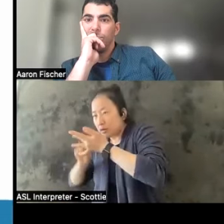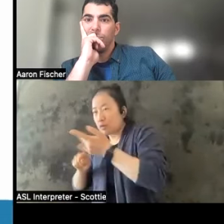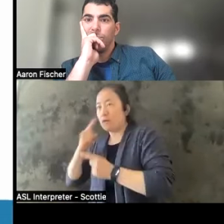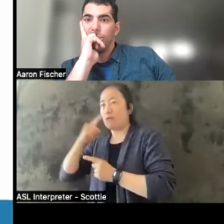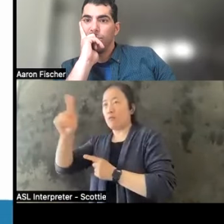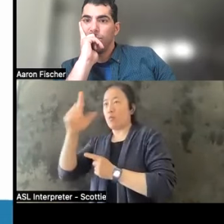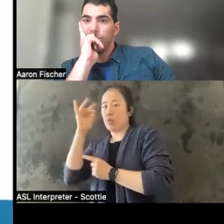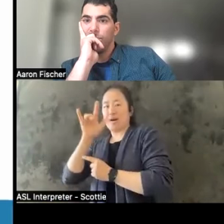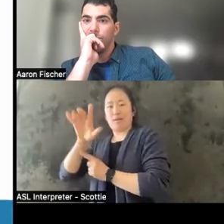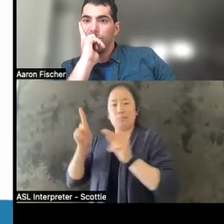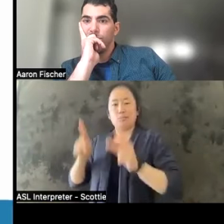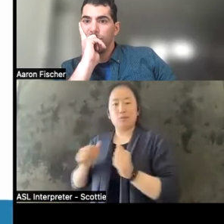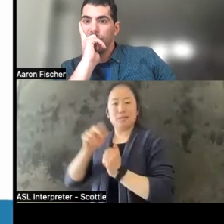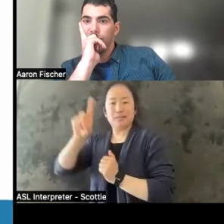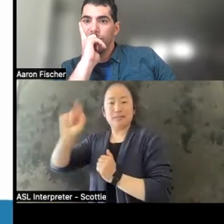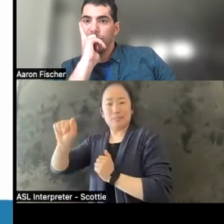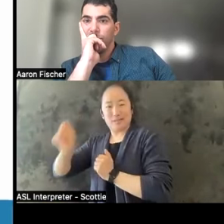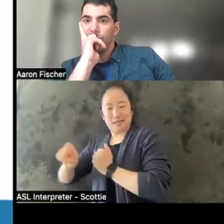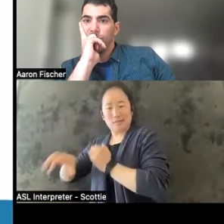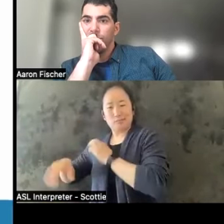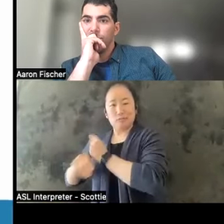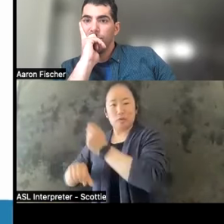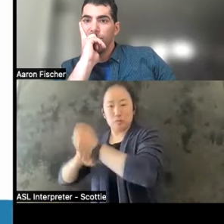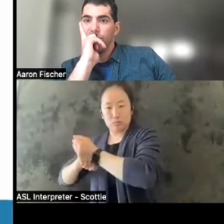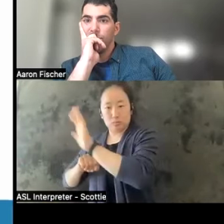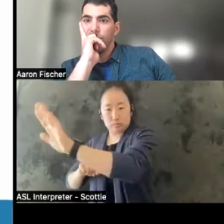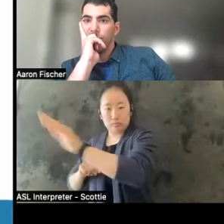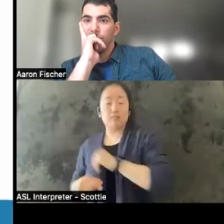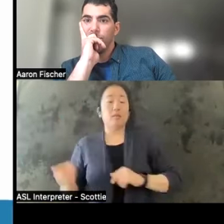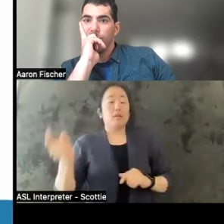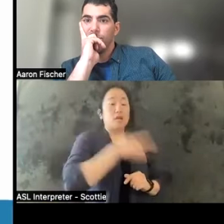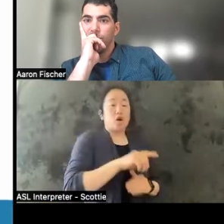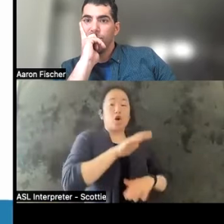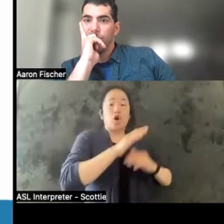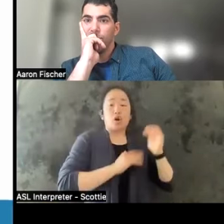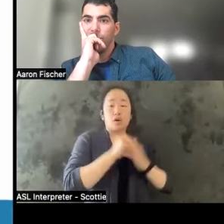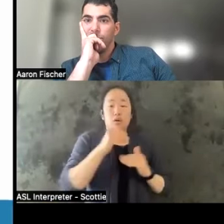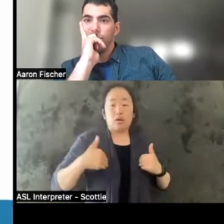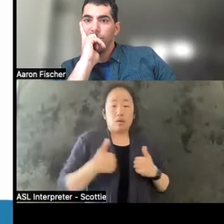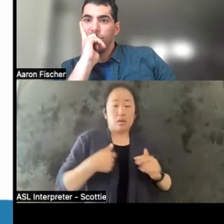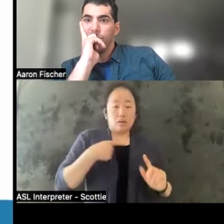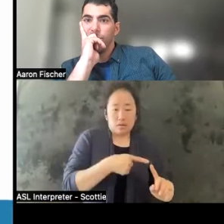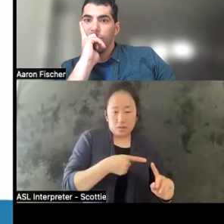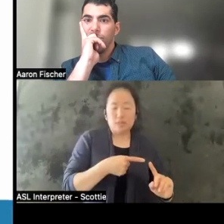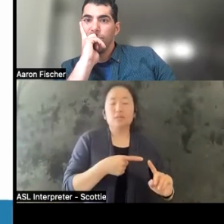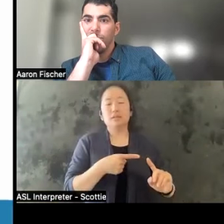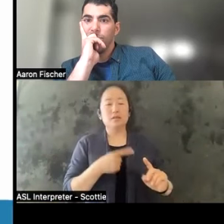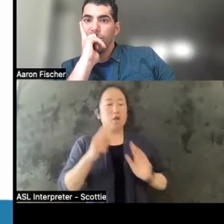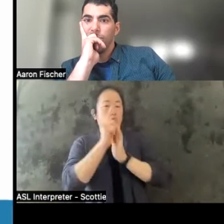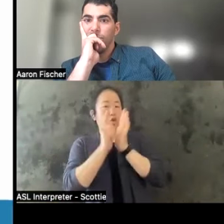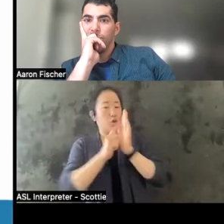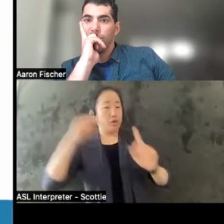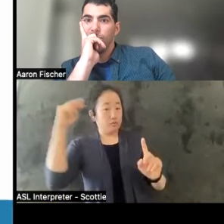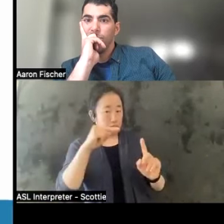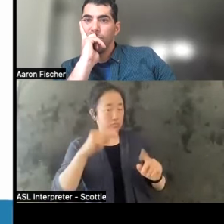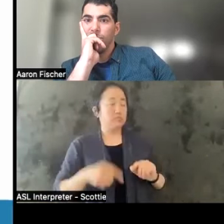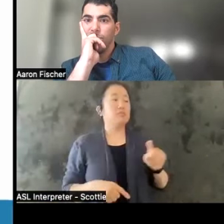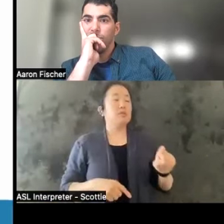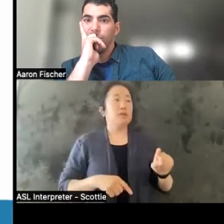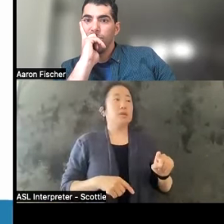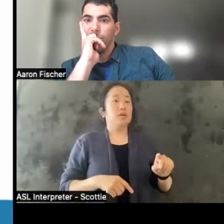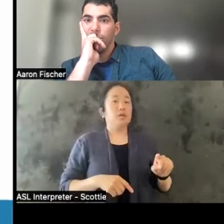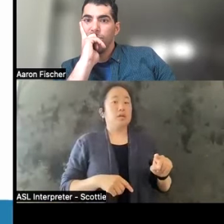typically seen by lawyers, at least, as an animal that provides benefit to the person just by